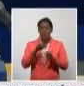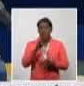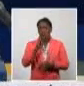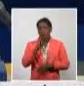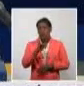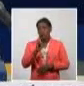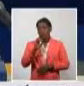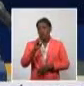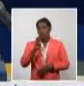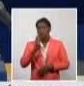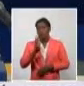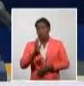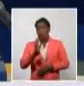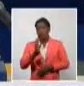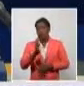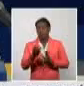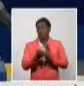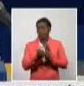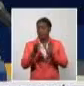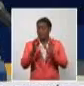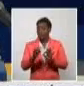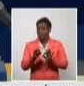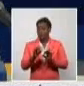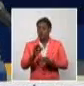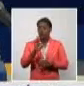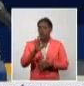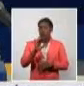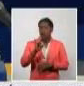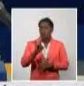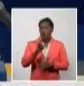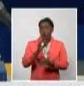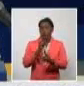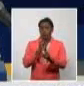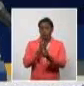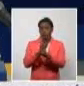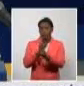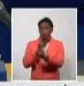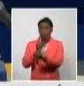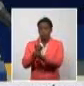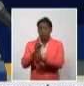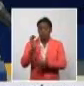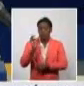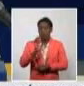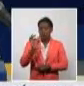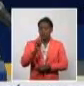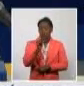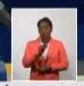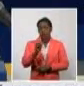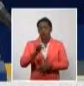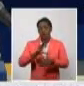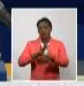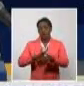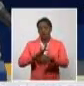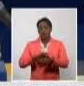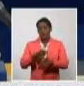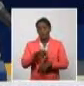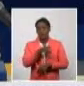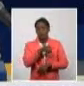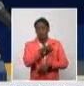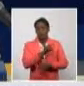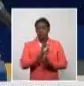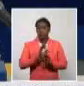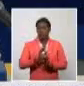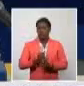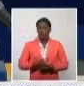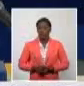been possible to identify the source of infection. It is always a question of searching until we